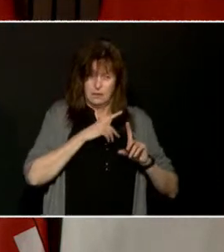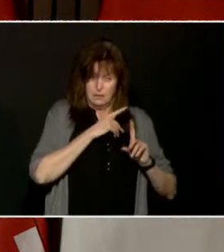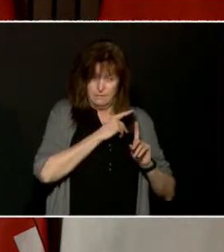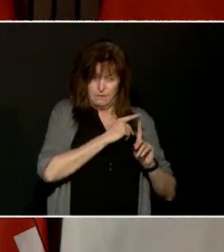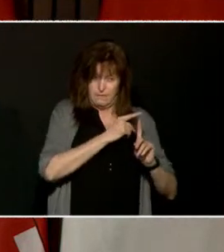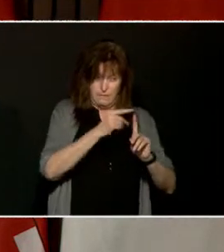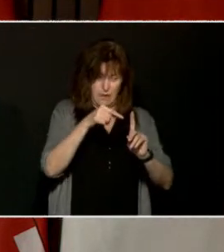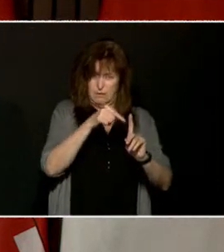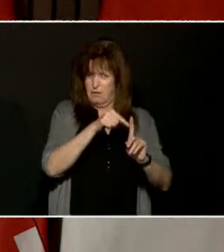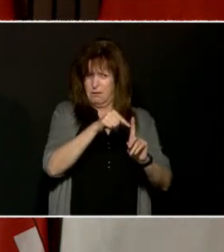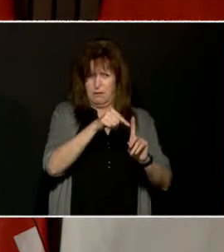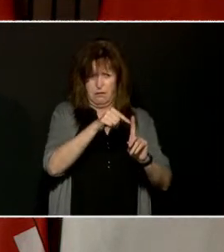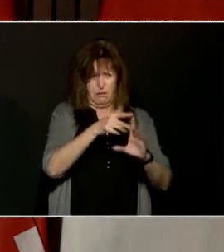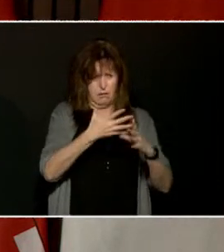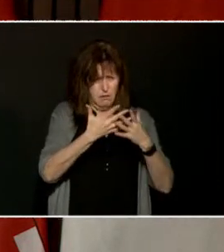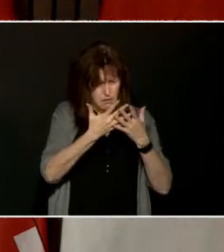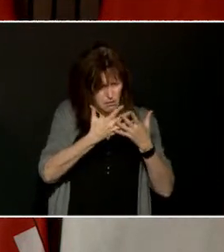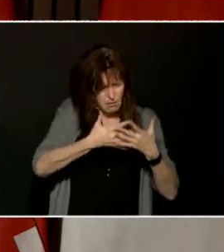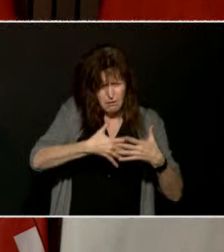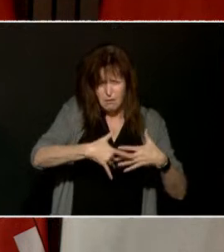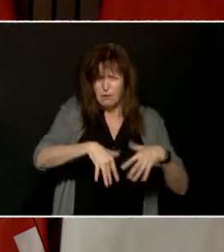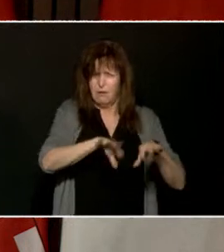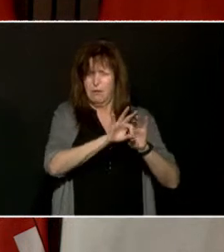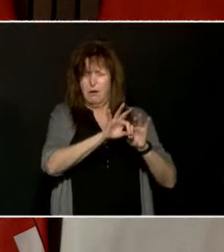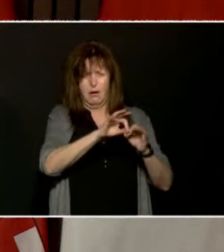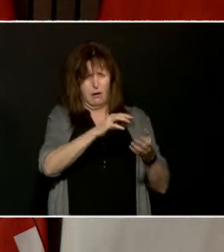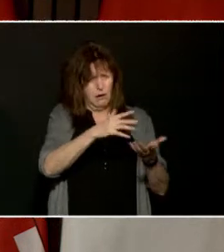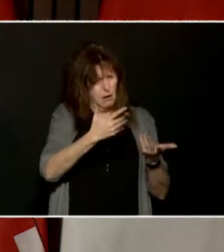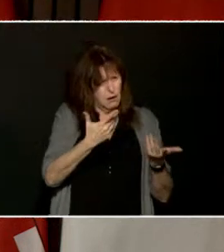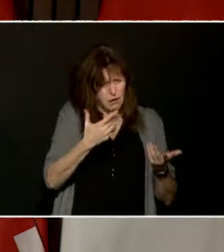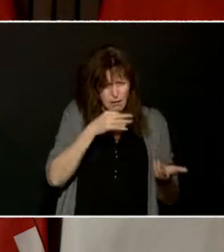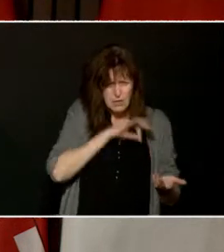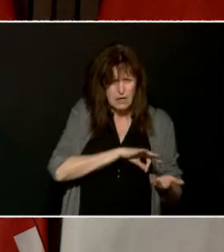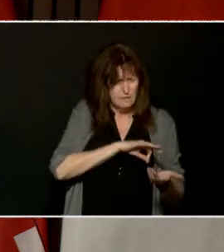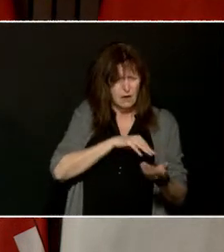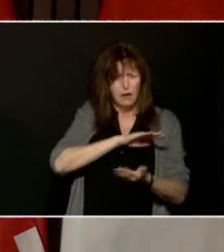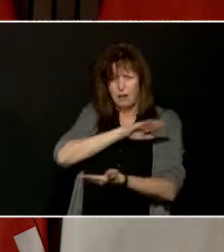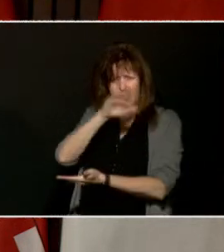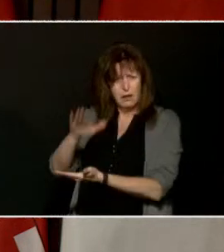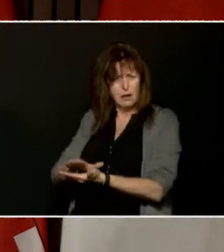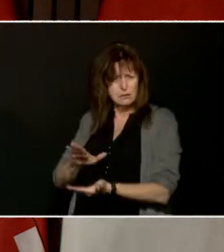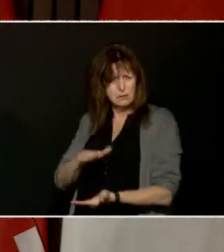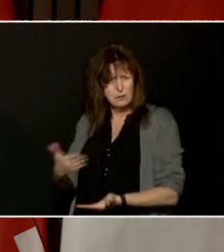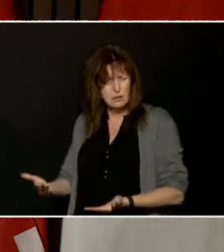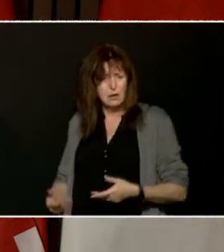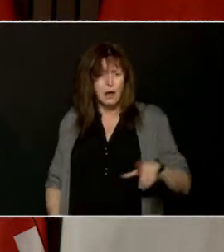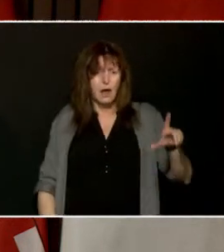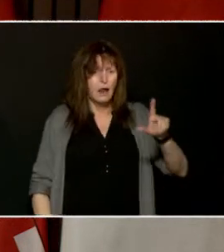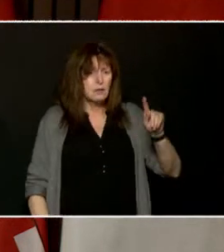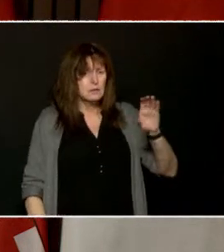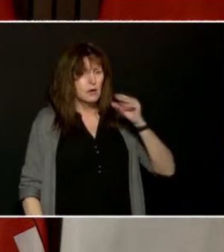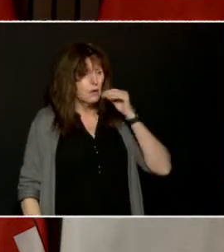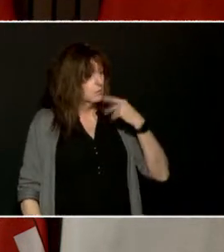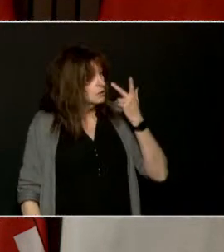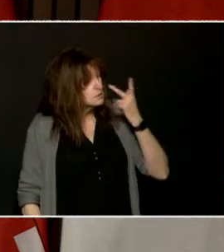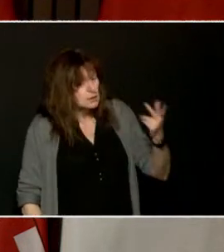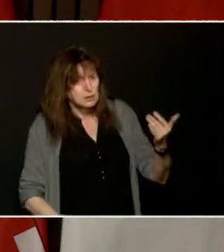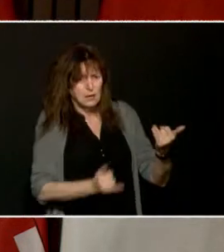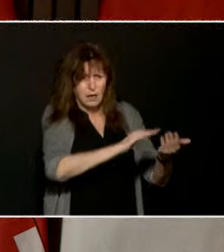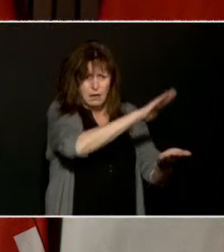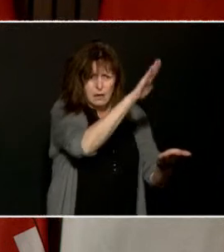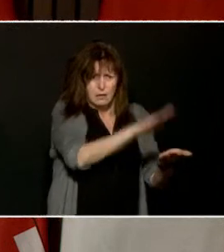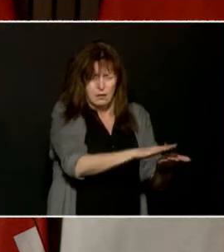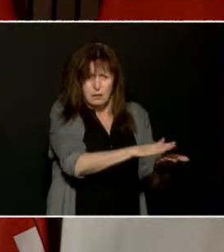is the dramatic shift in mortality in long-term care homes with a focus on vaccinating there. So the more that we